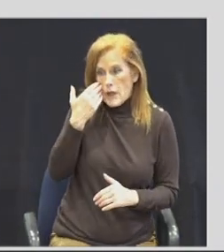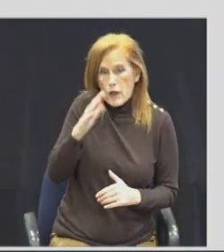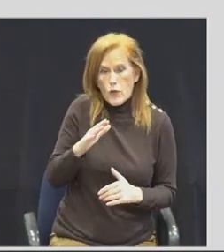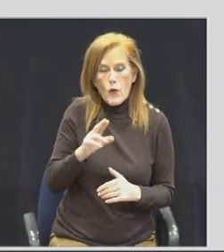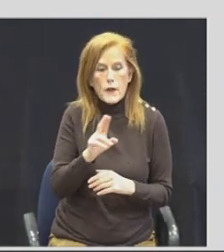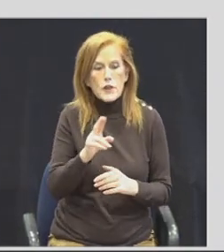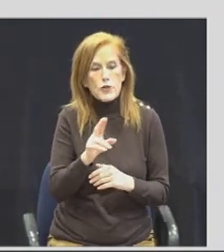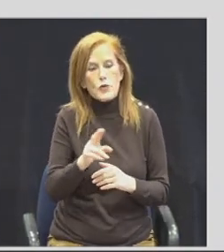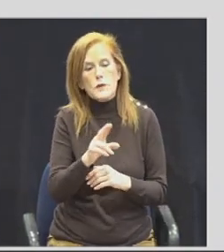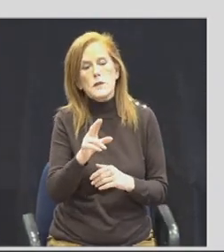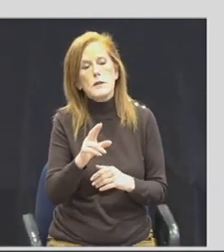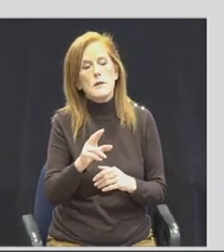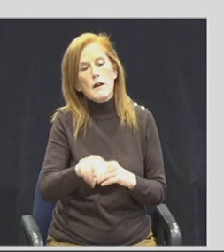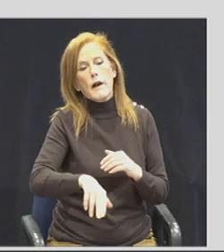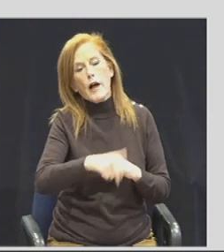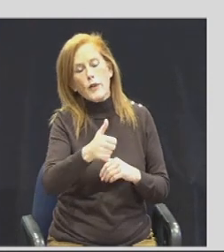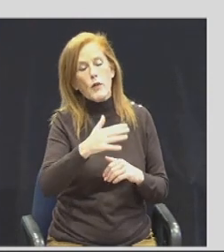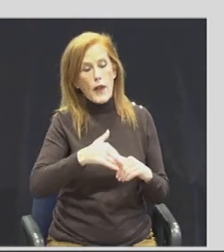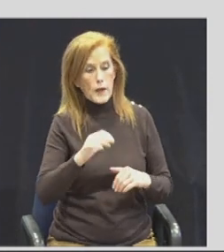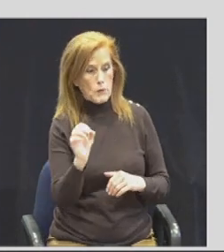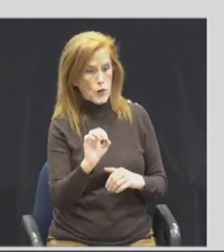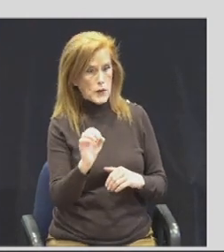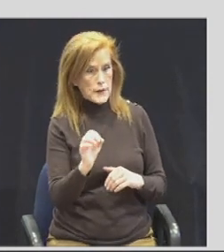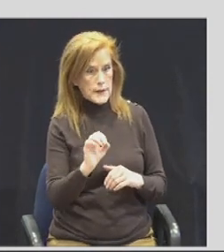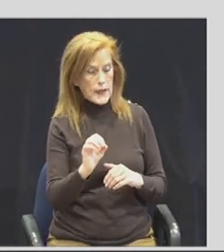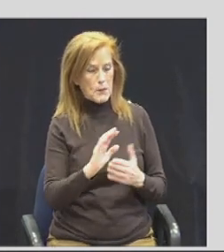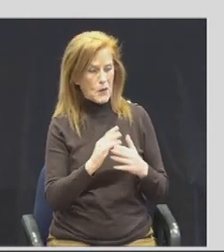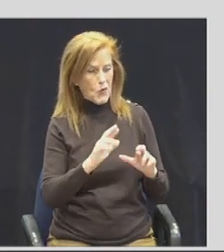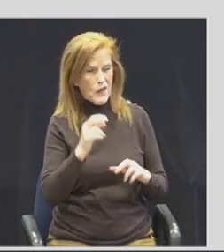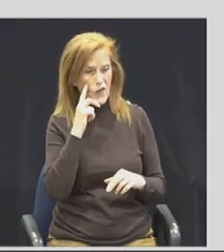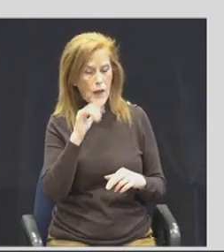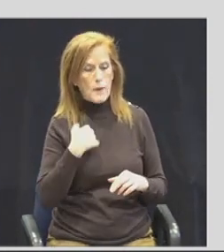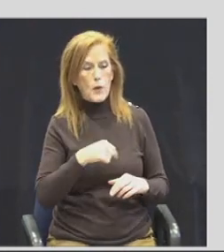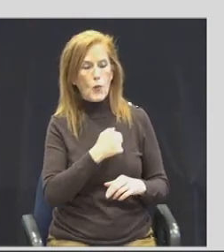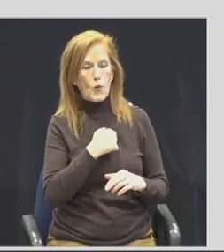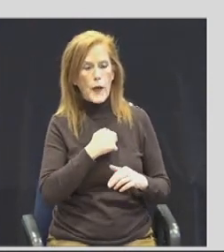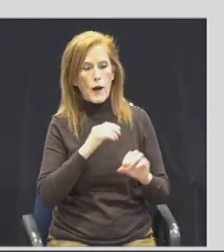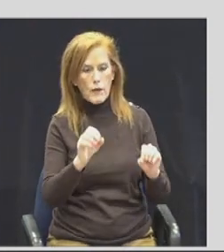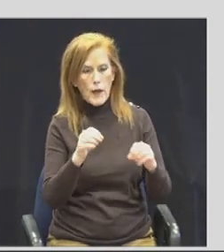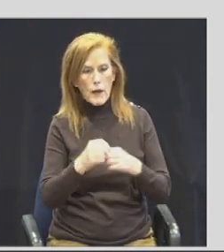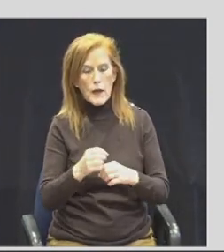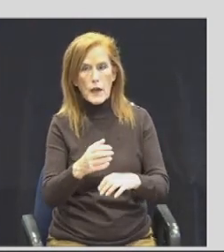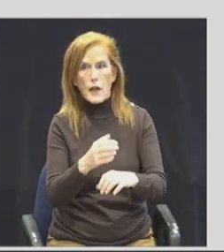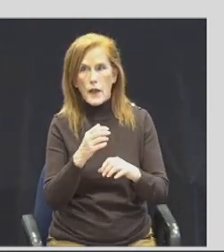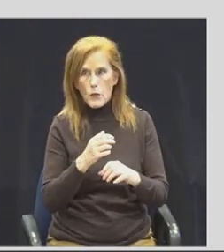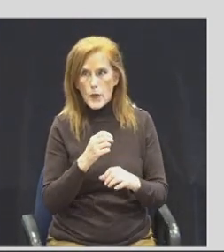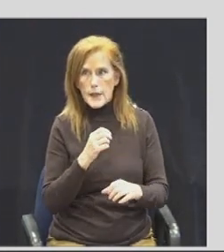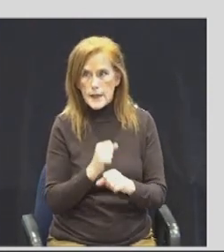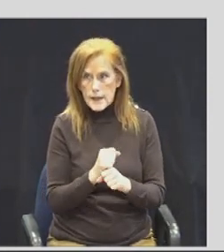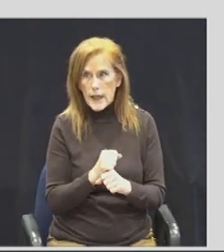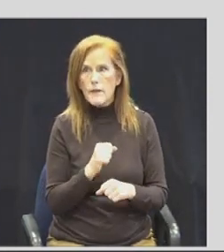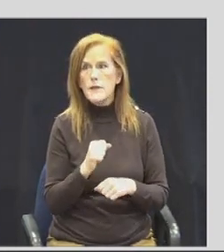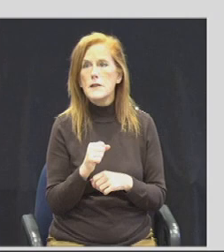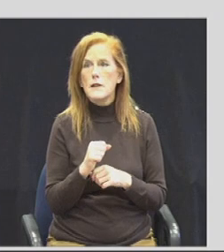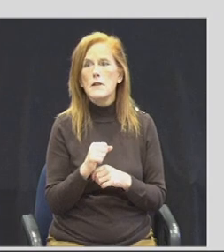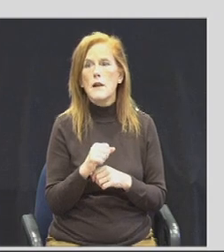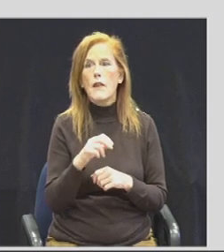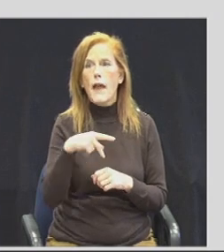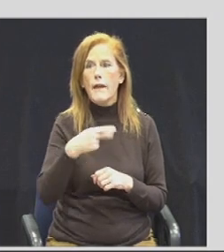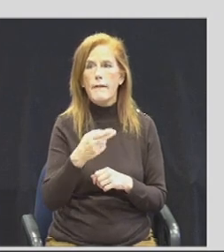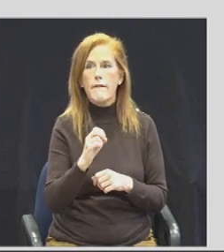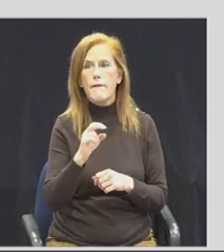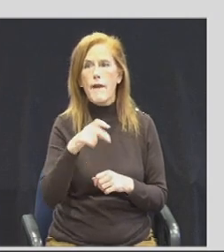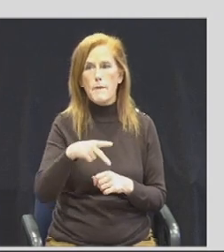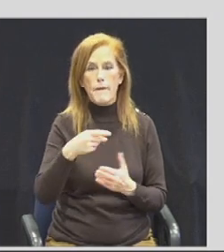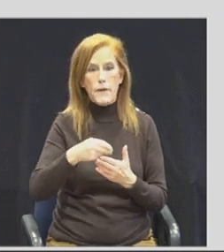of emergency preparedness necessarily, but we're an agency that receives FEP funds, as I said, public health emergency preparedness, and